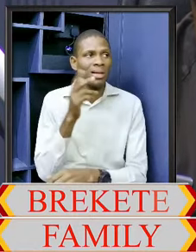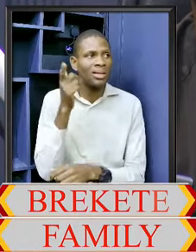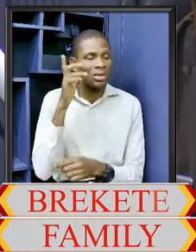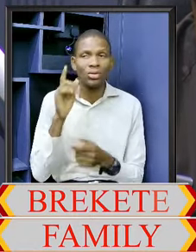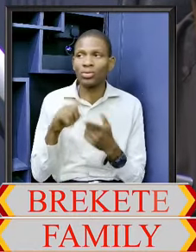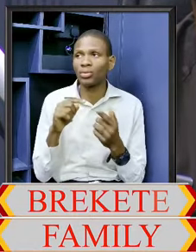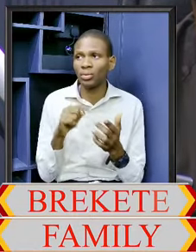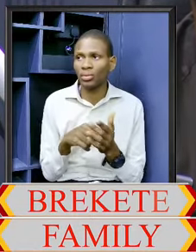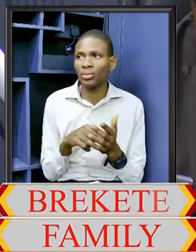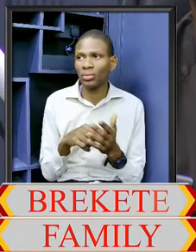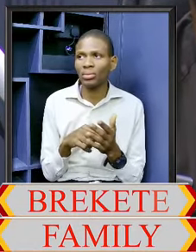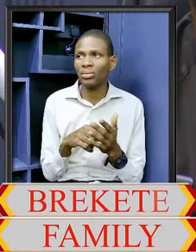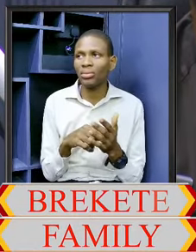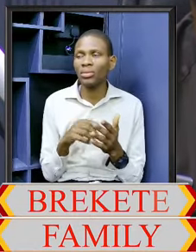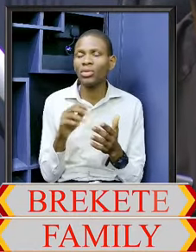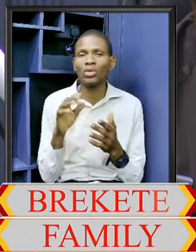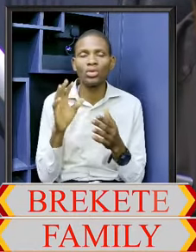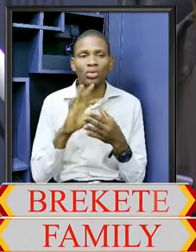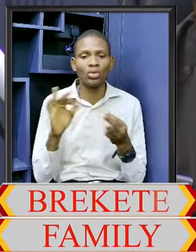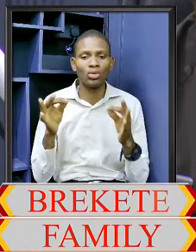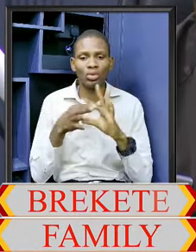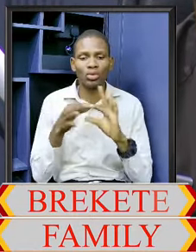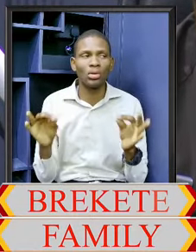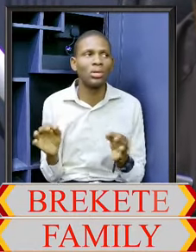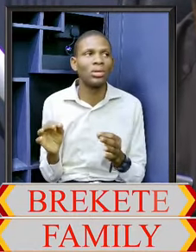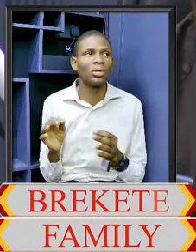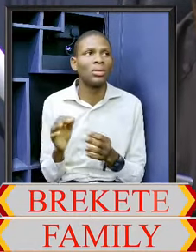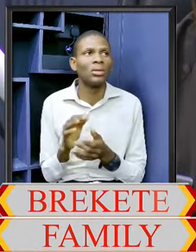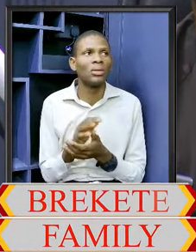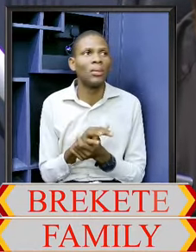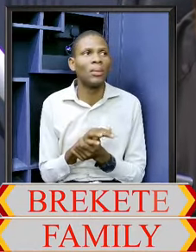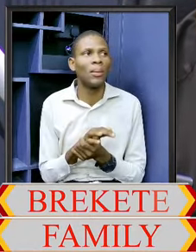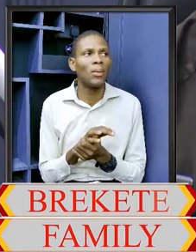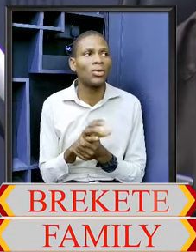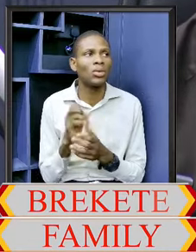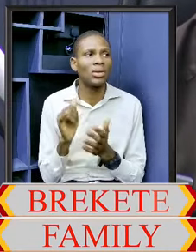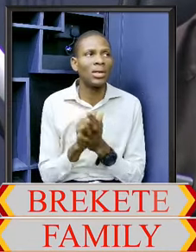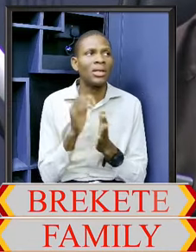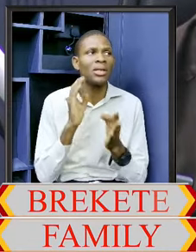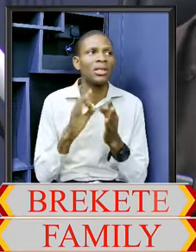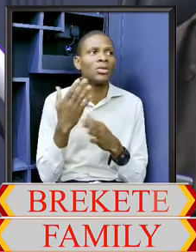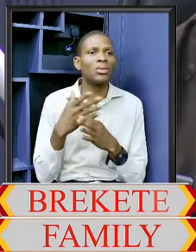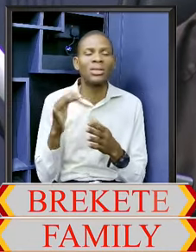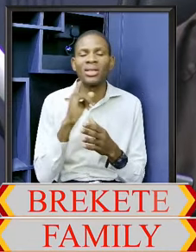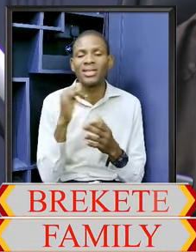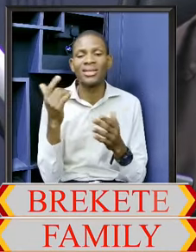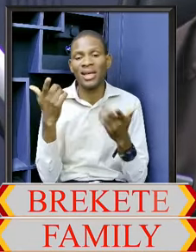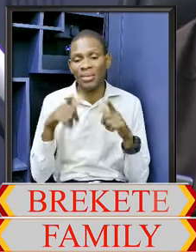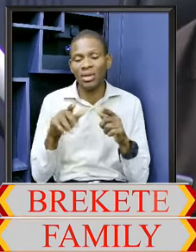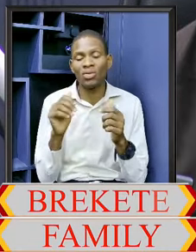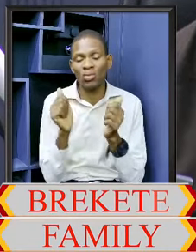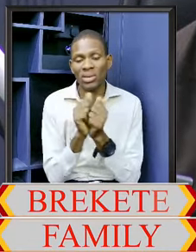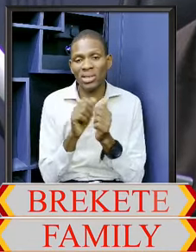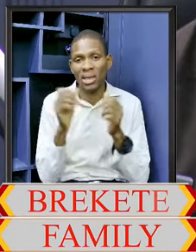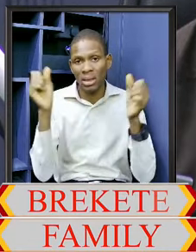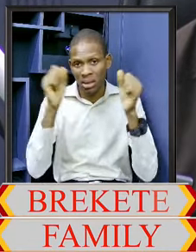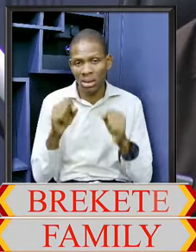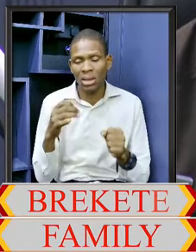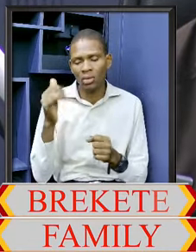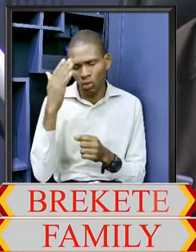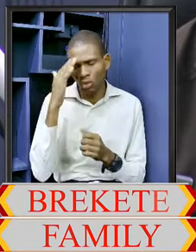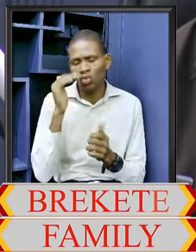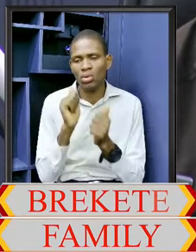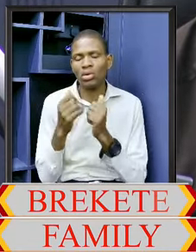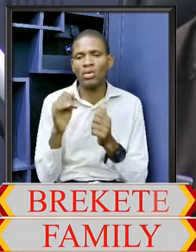Then they're listening to this story, yes. Your this program. Yes. So that if something they happen within their system, they go know which